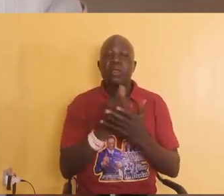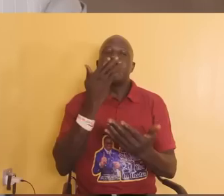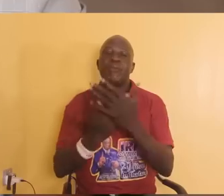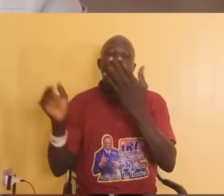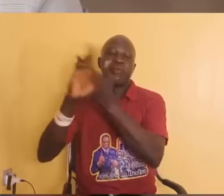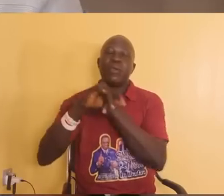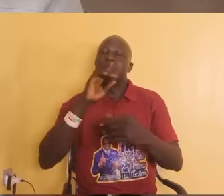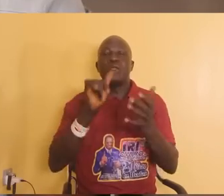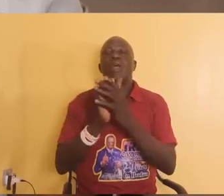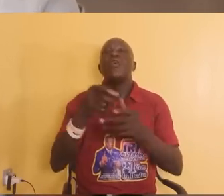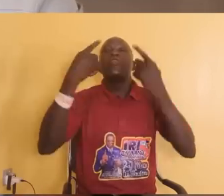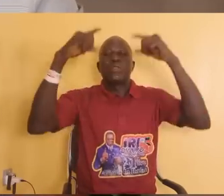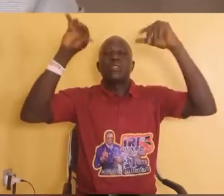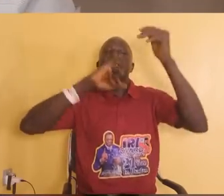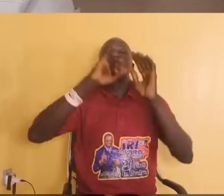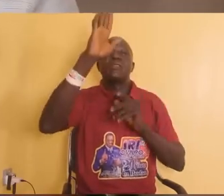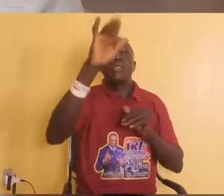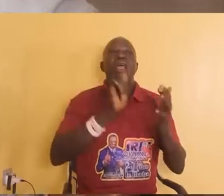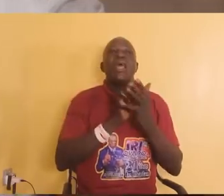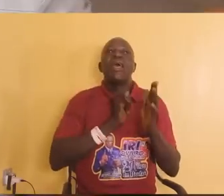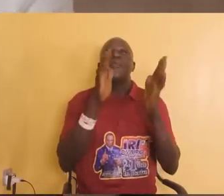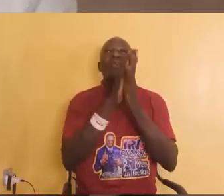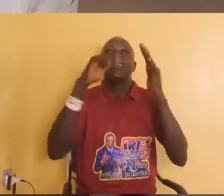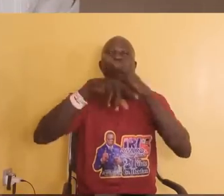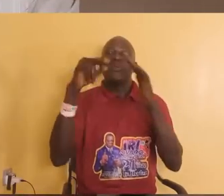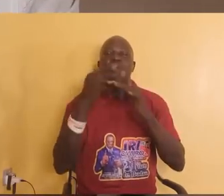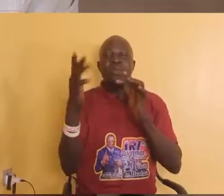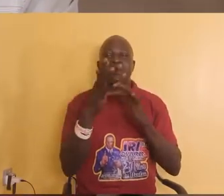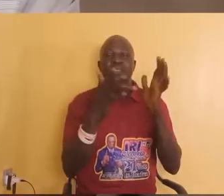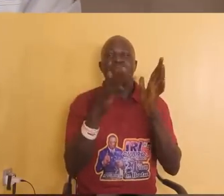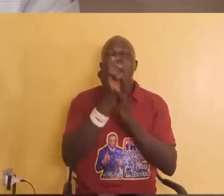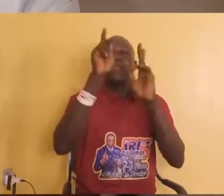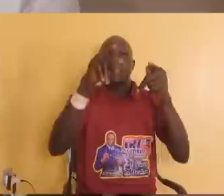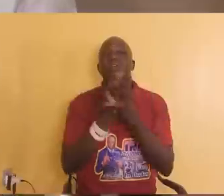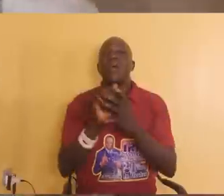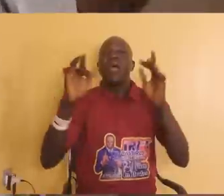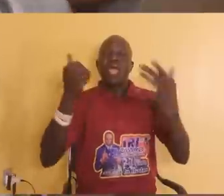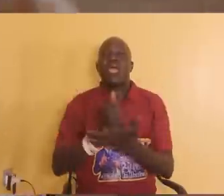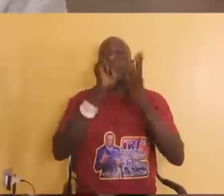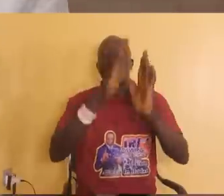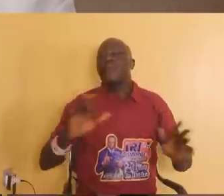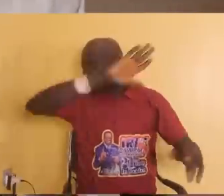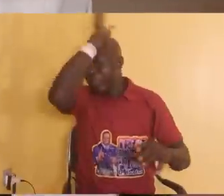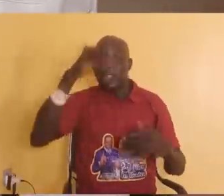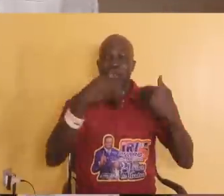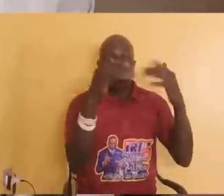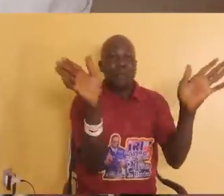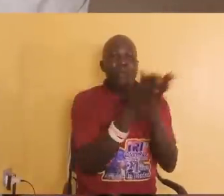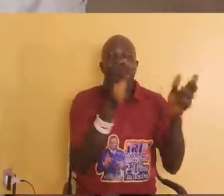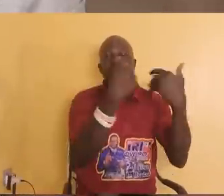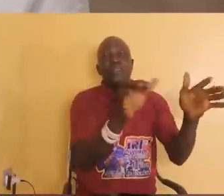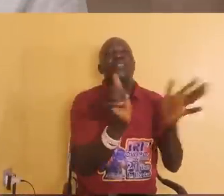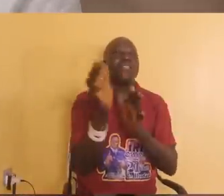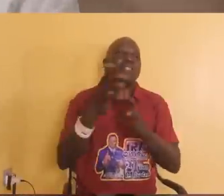bembe. Favor dressed in. Success in. I pray that you will. Ento ma sanu e. Your helper. Oh, me messi.